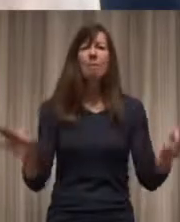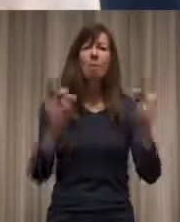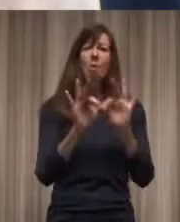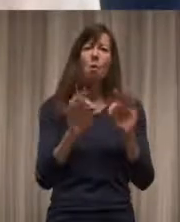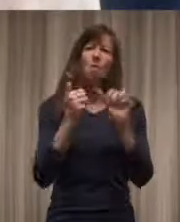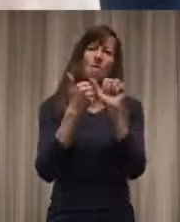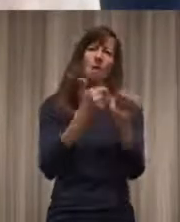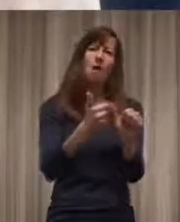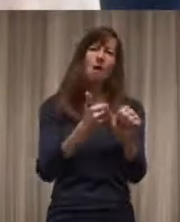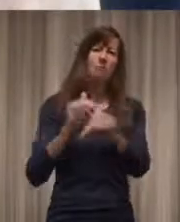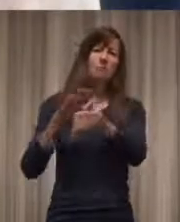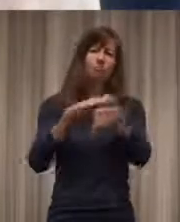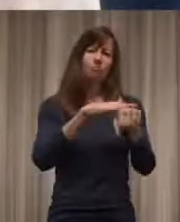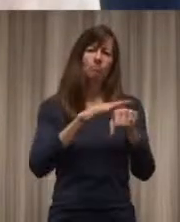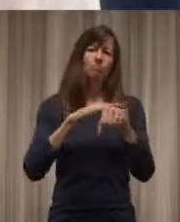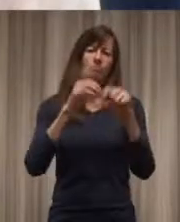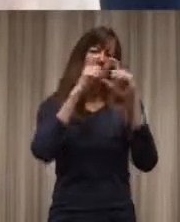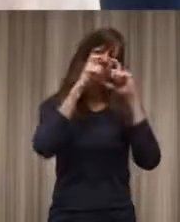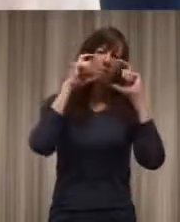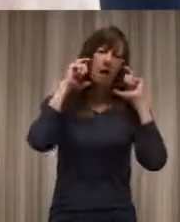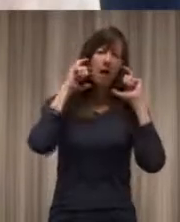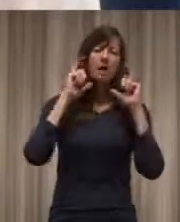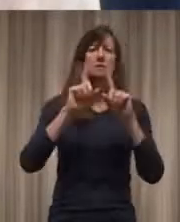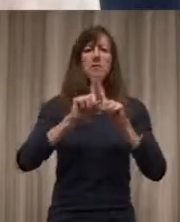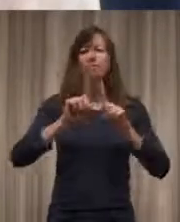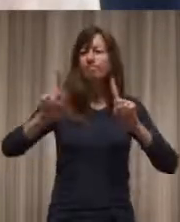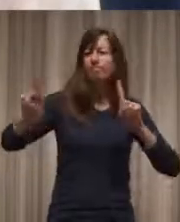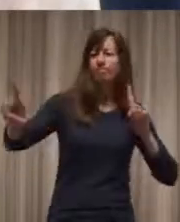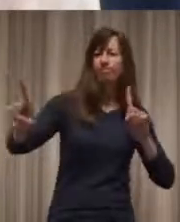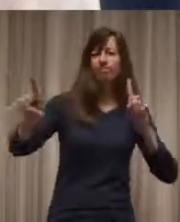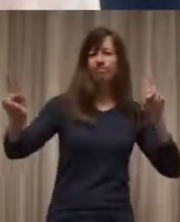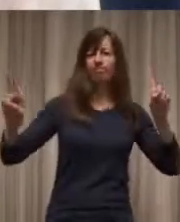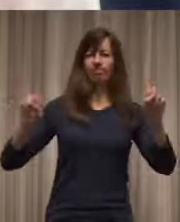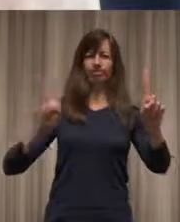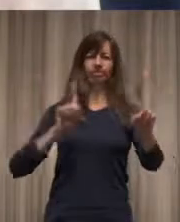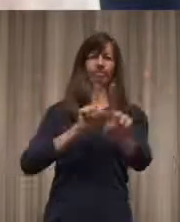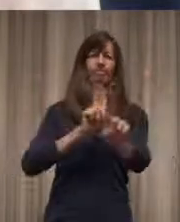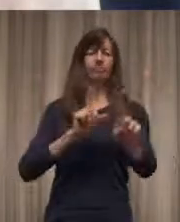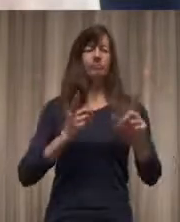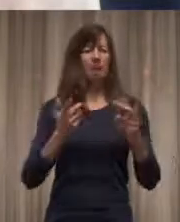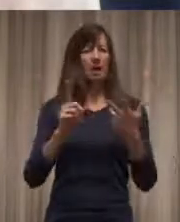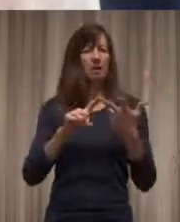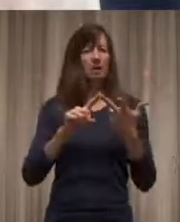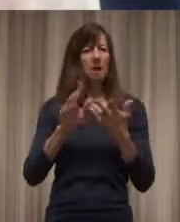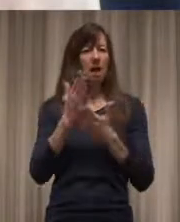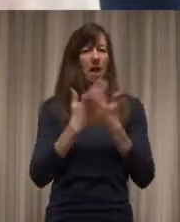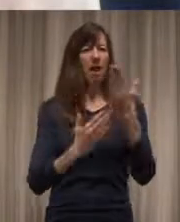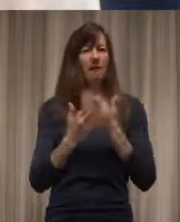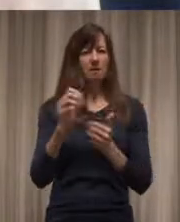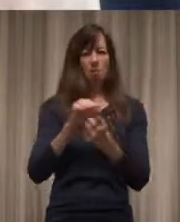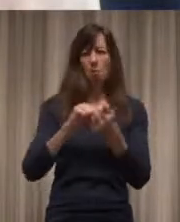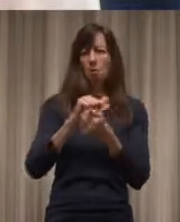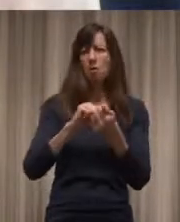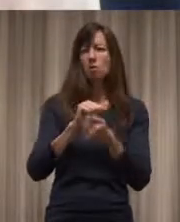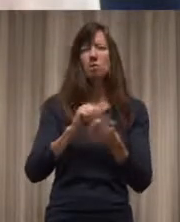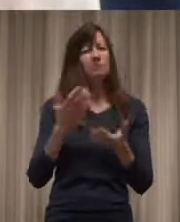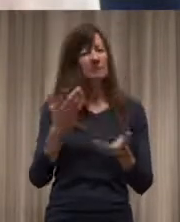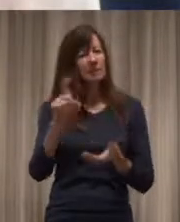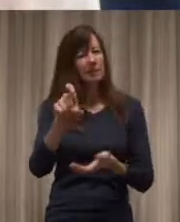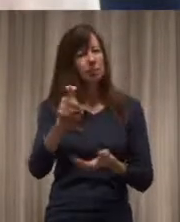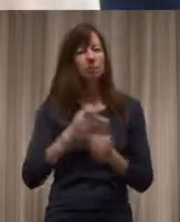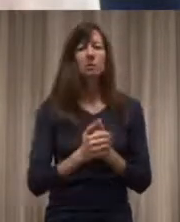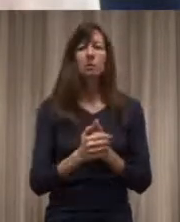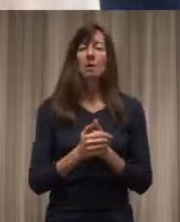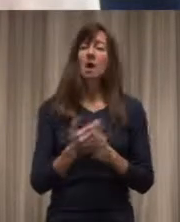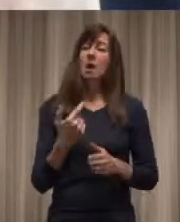washing. So I know I say it over and over, but clearly it's not getting through to